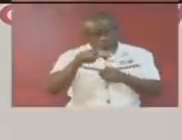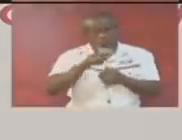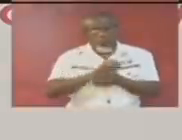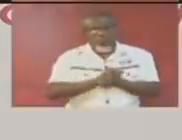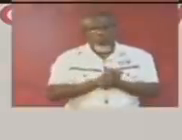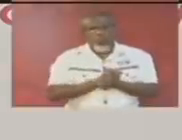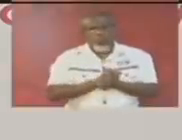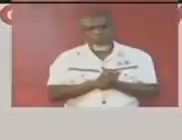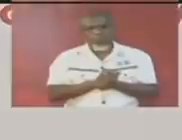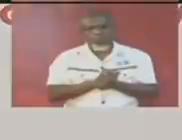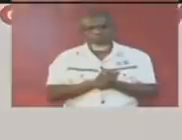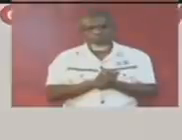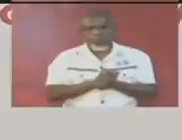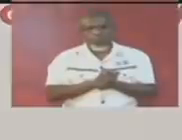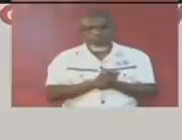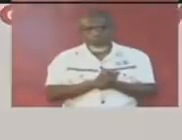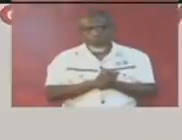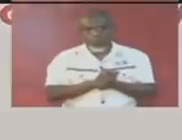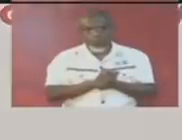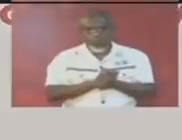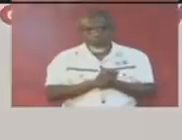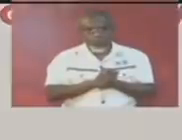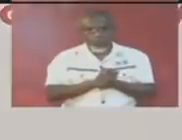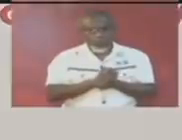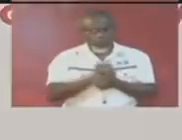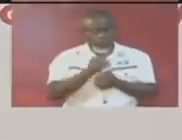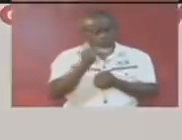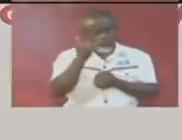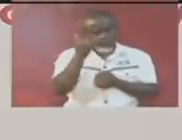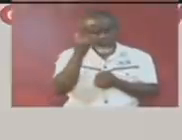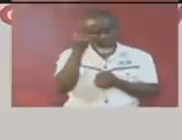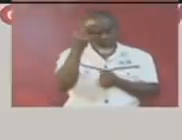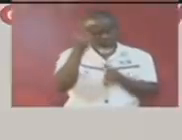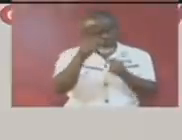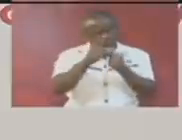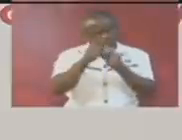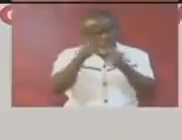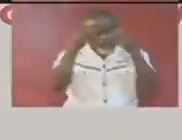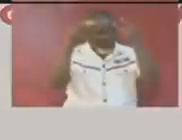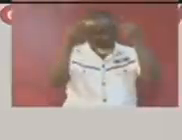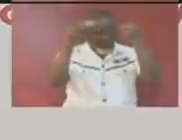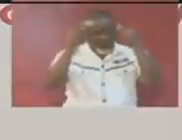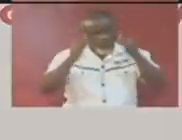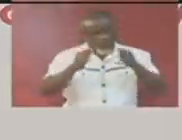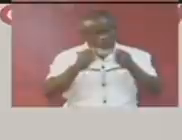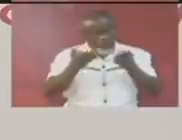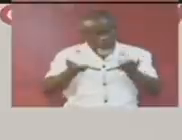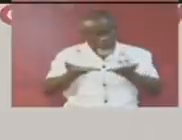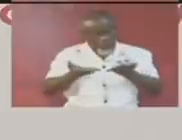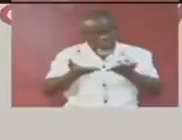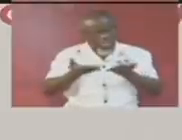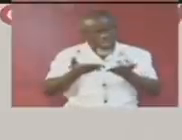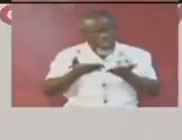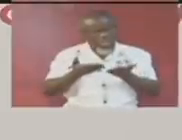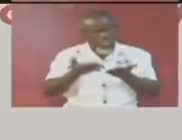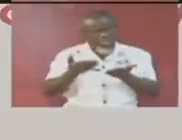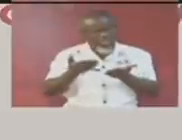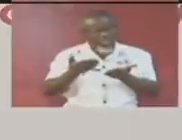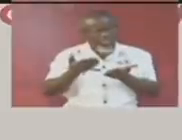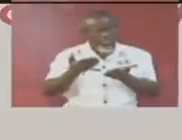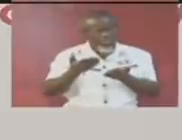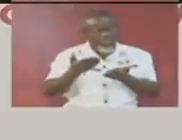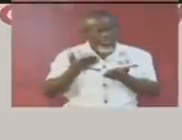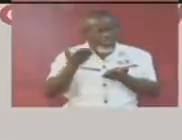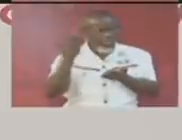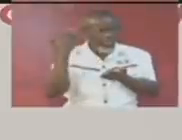to give you an idea, I know Minister would have been on Friday last and would have indicated that by the time he comes on next,